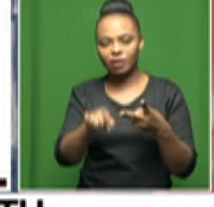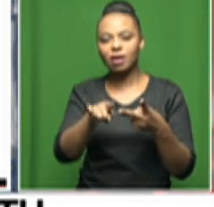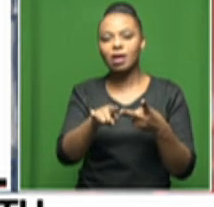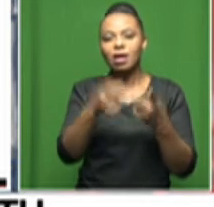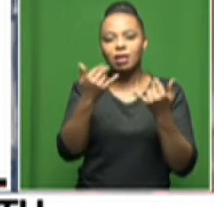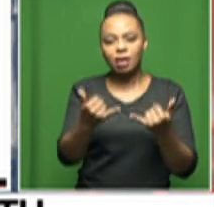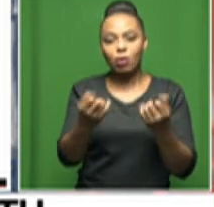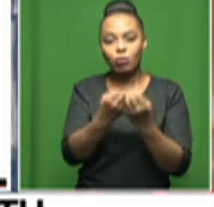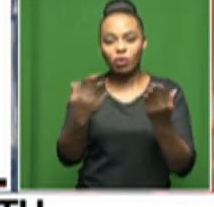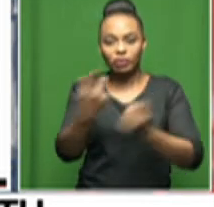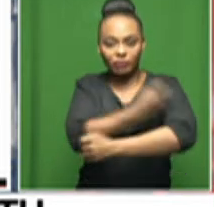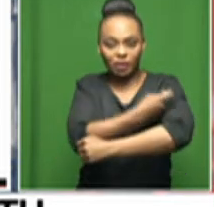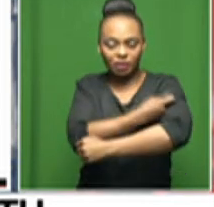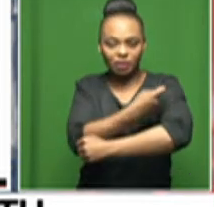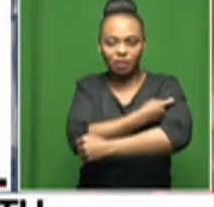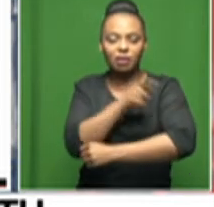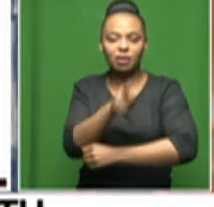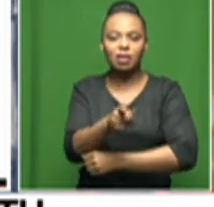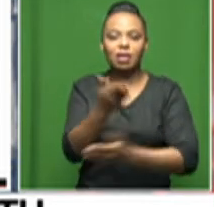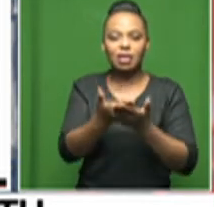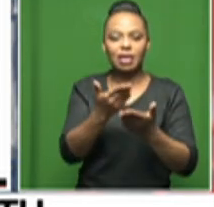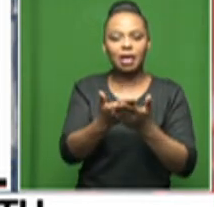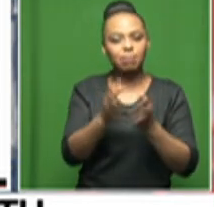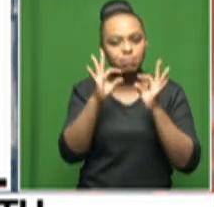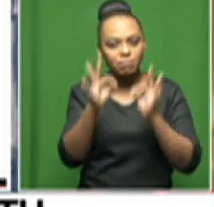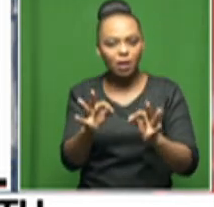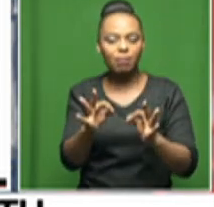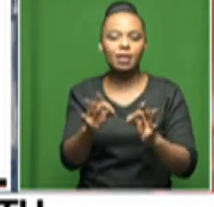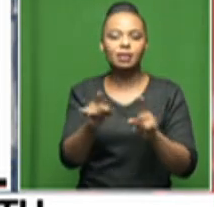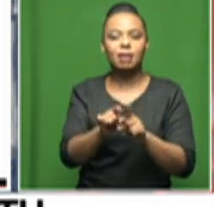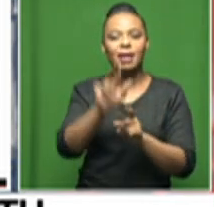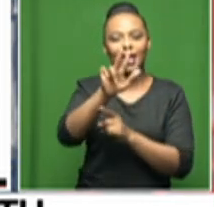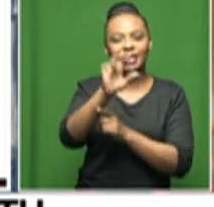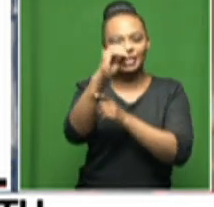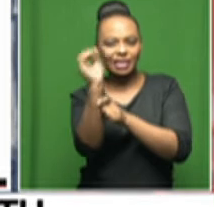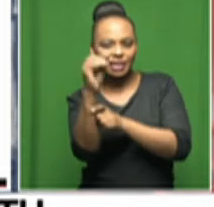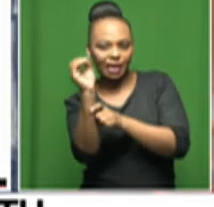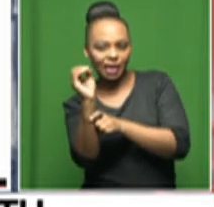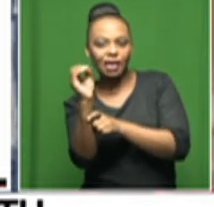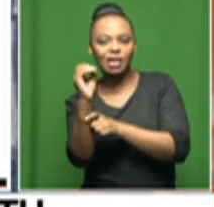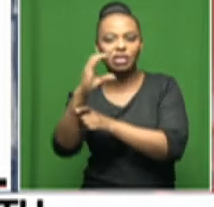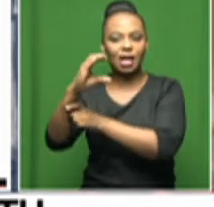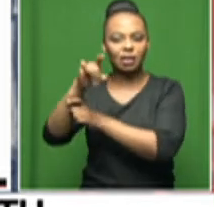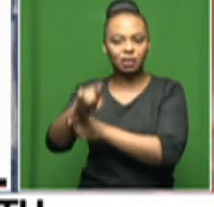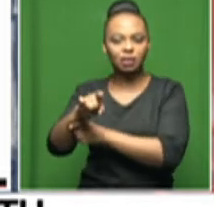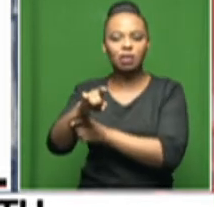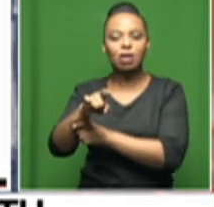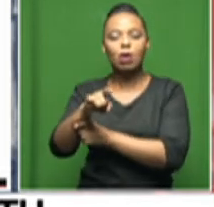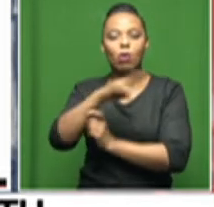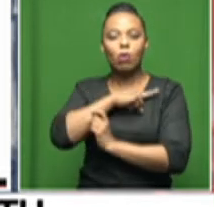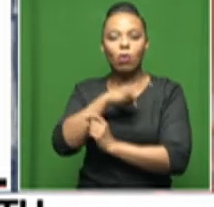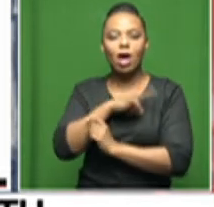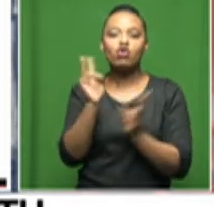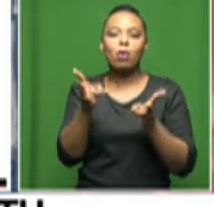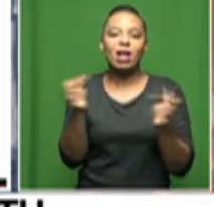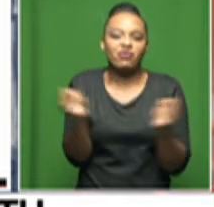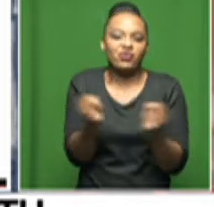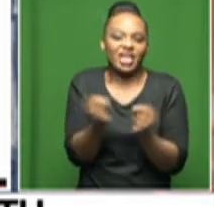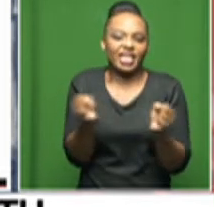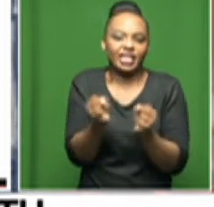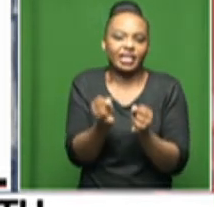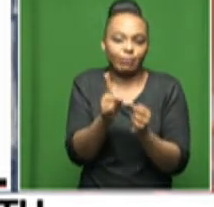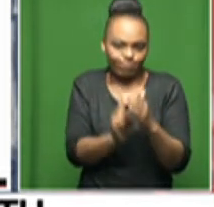vaccine important? It's important because it's stable at 2 to 8 degrees Celsius, which is the normal normal fridge